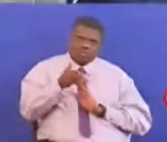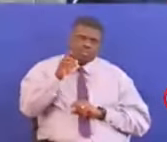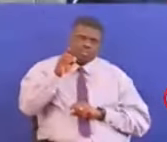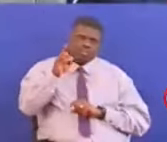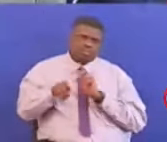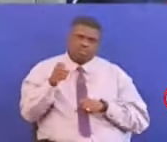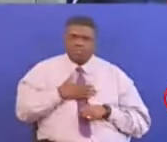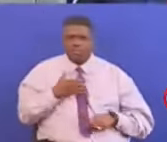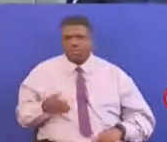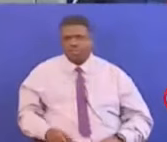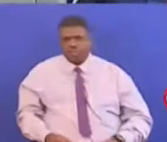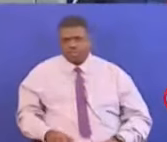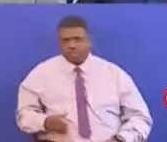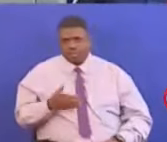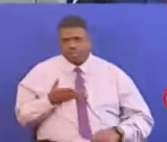me